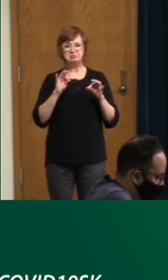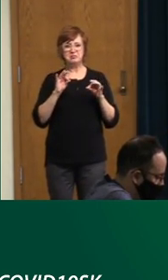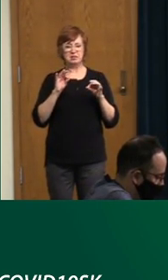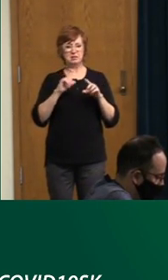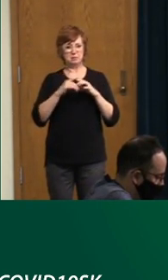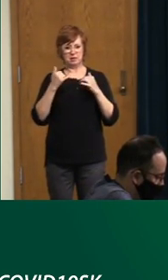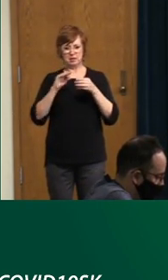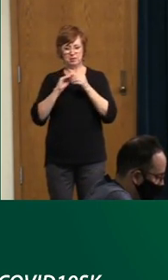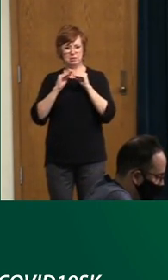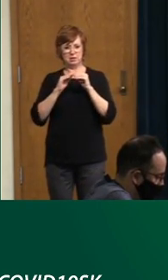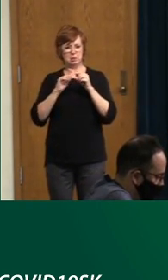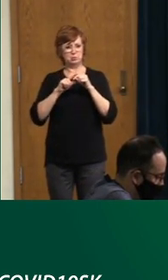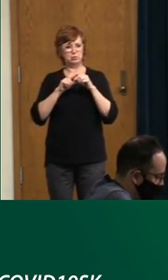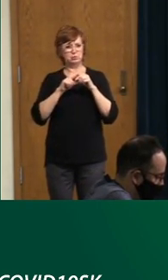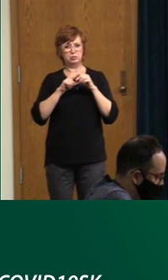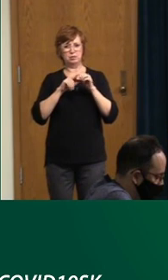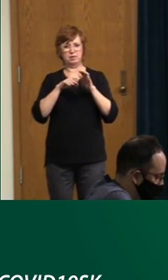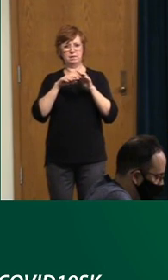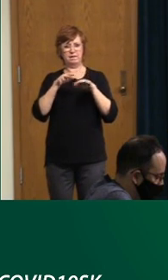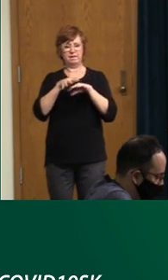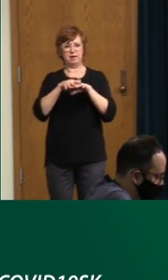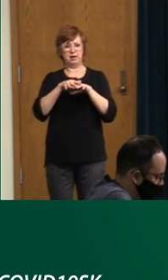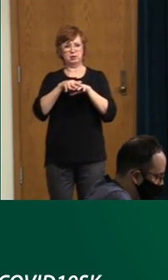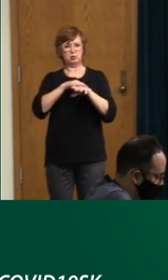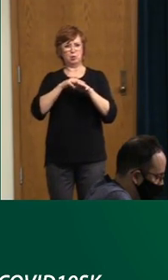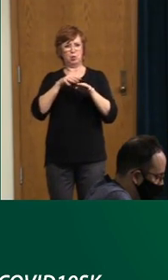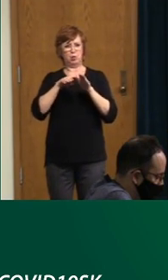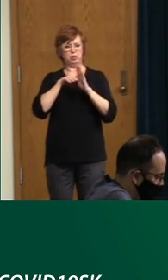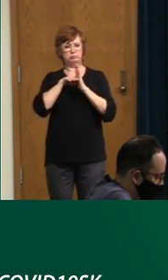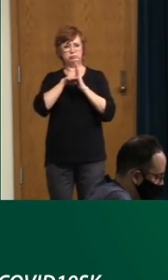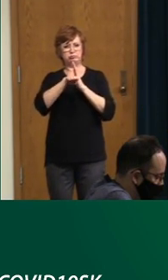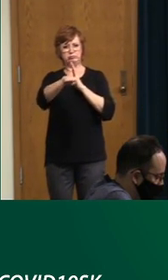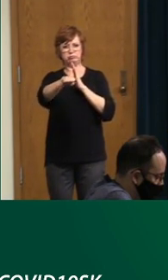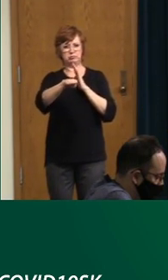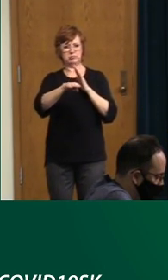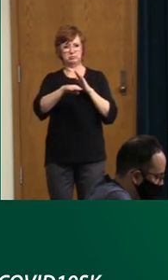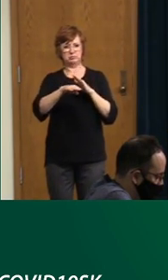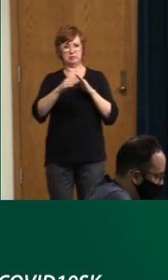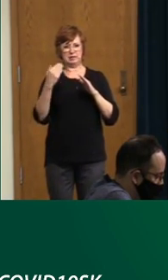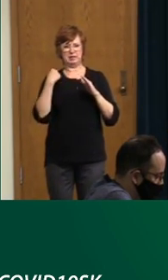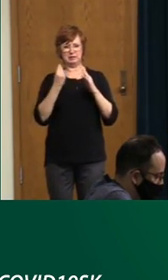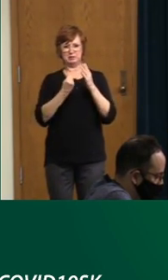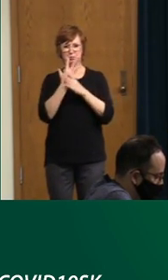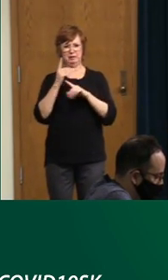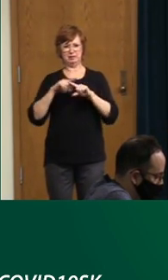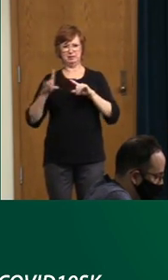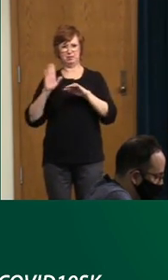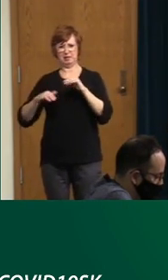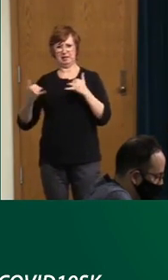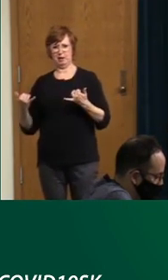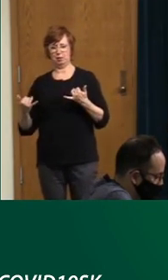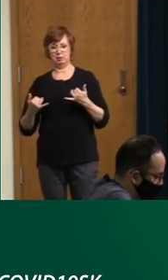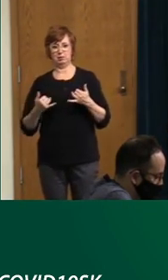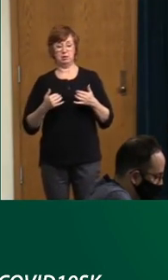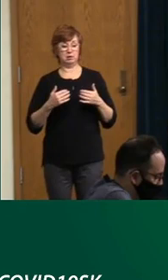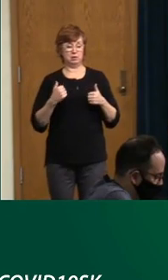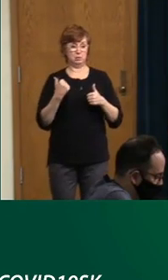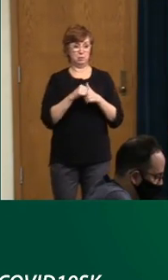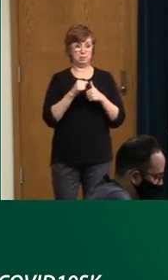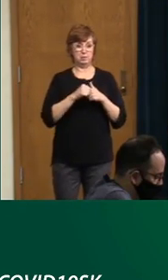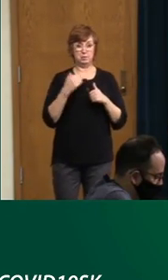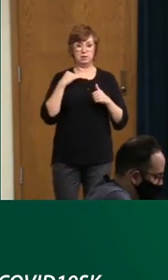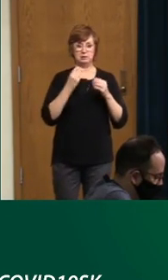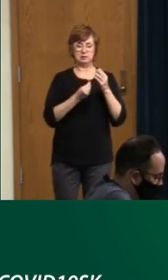honestly say the goal here is to flatten the curve, because we're not taking the same level of interventions. Well, I think when we were in the